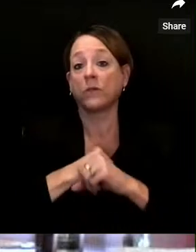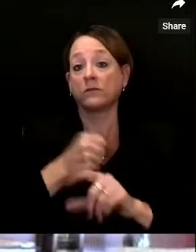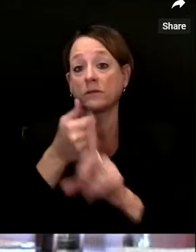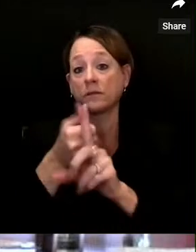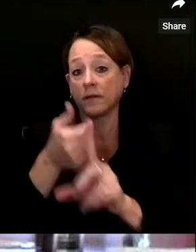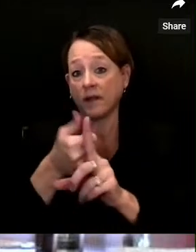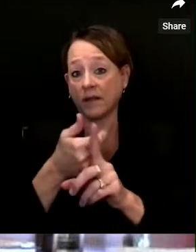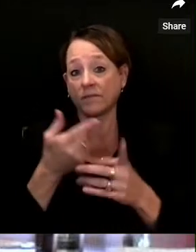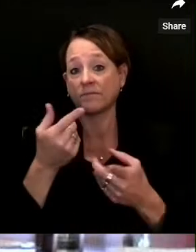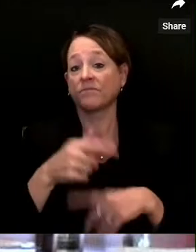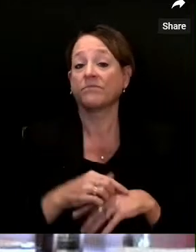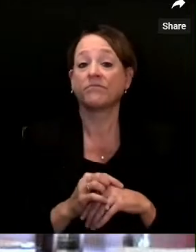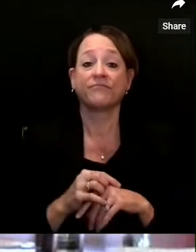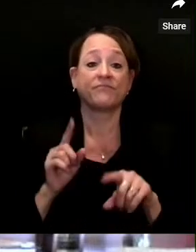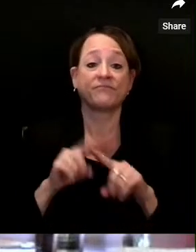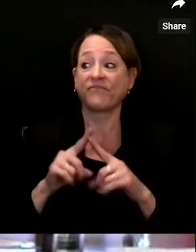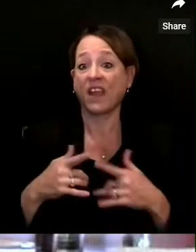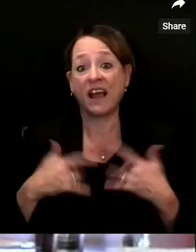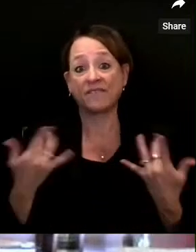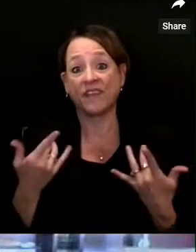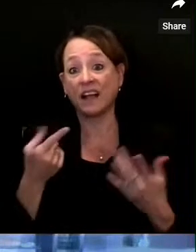us emphasize.